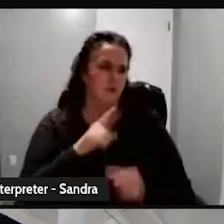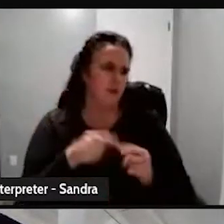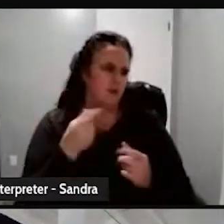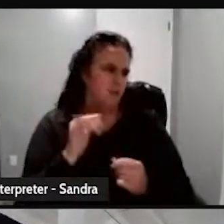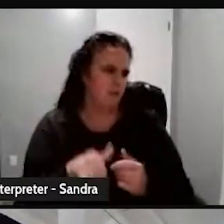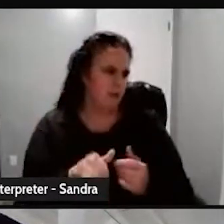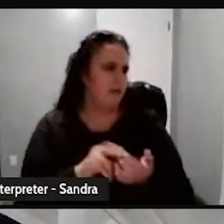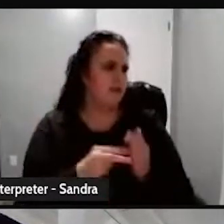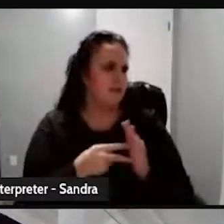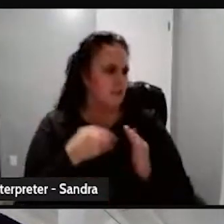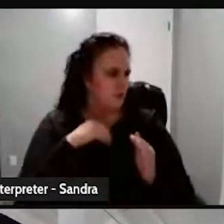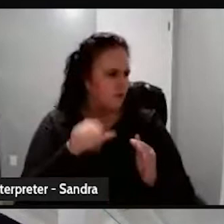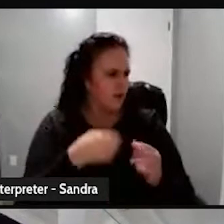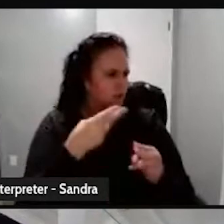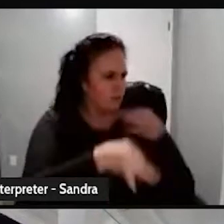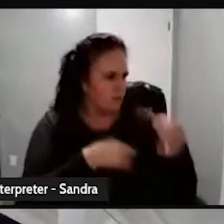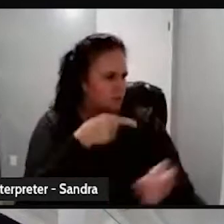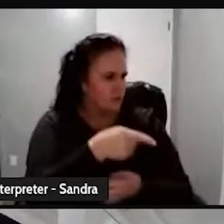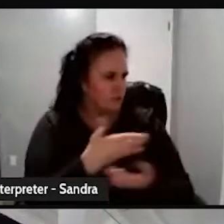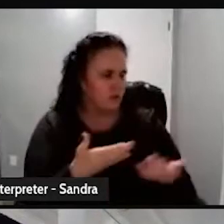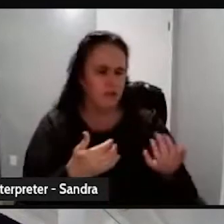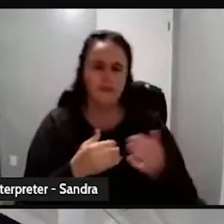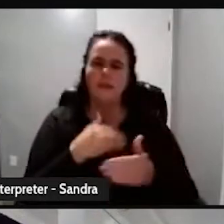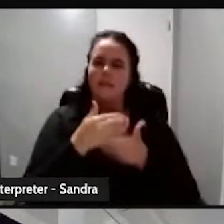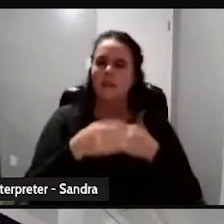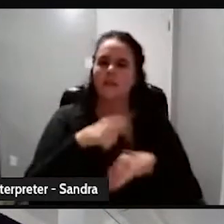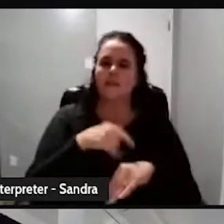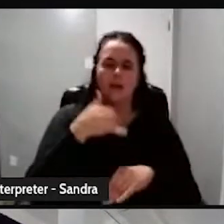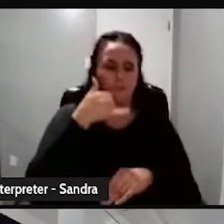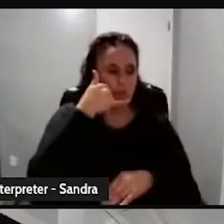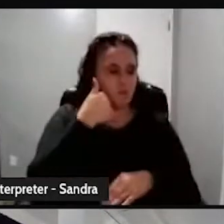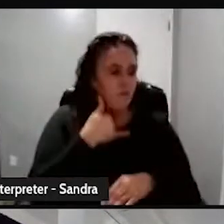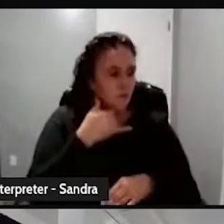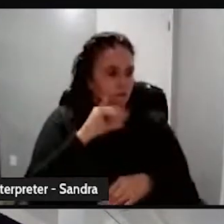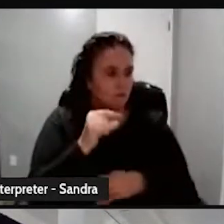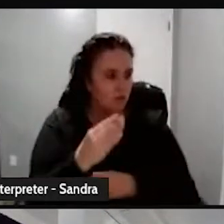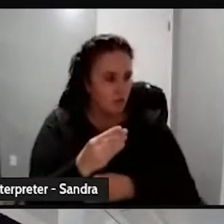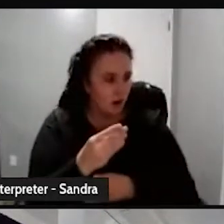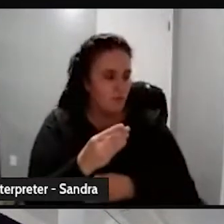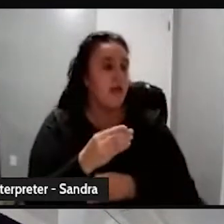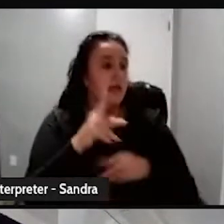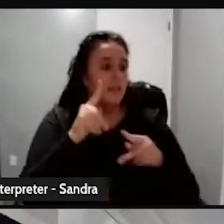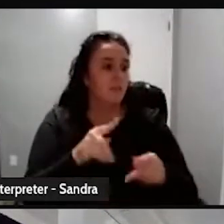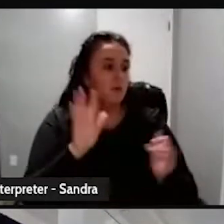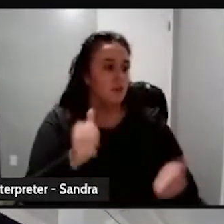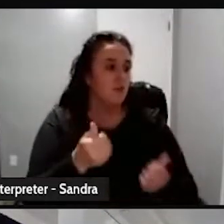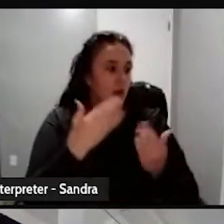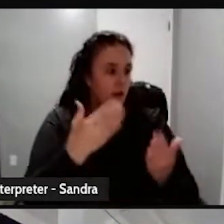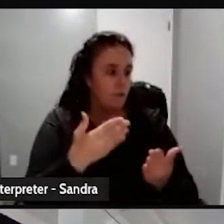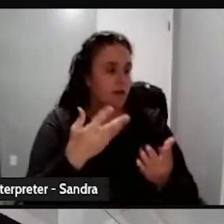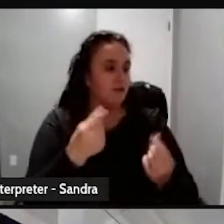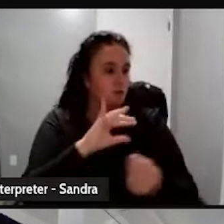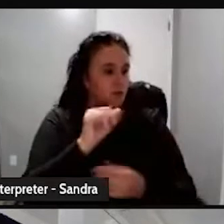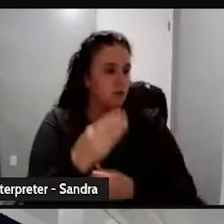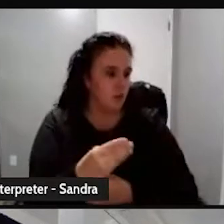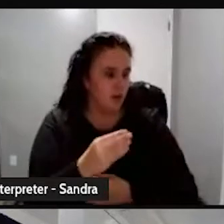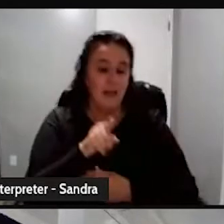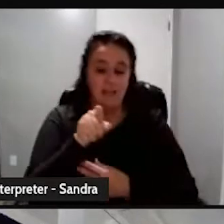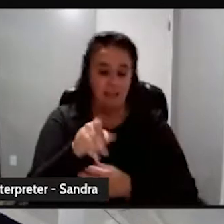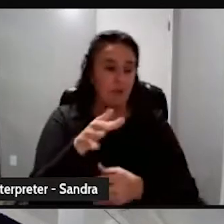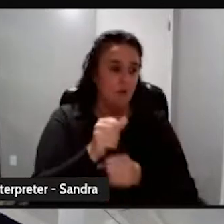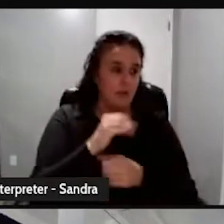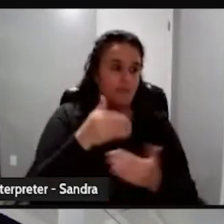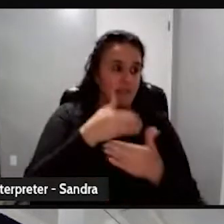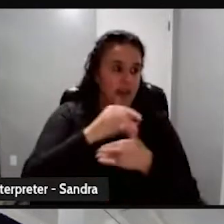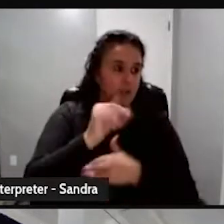it instead of you? And then the next time there's a call for a job, the person that you recommended gets the job, because you're only remembered by